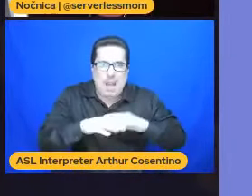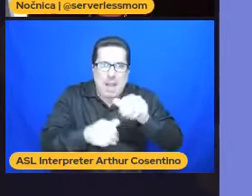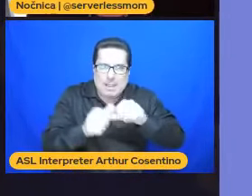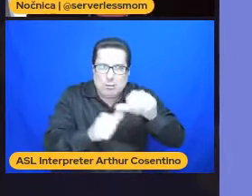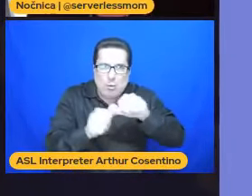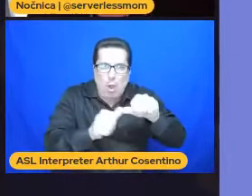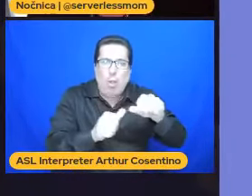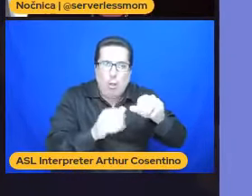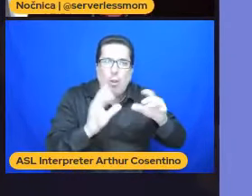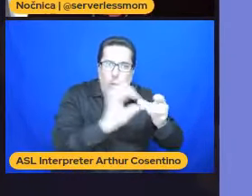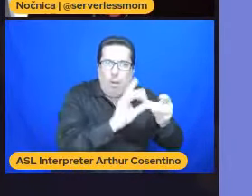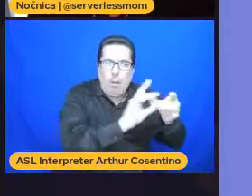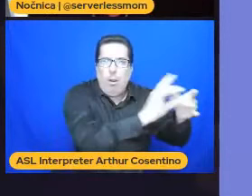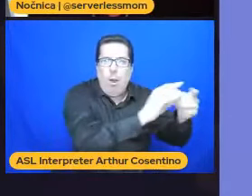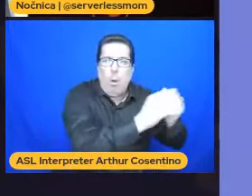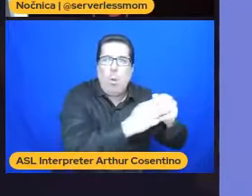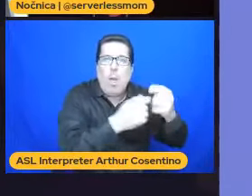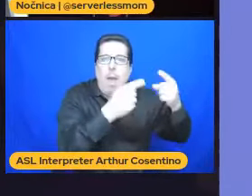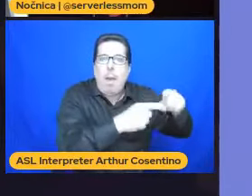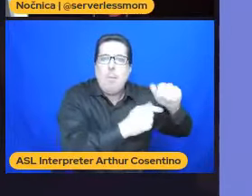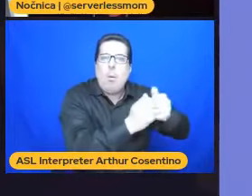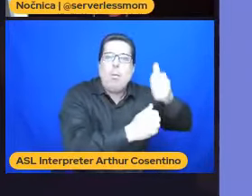other services.